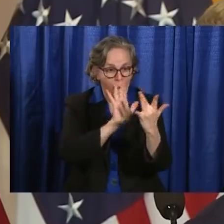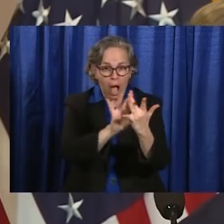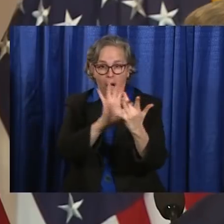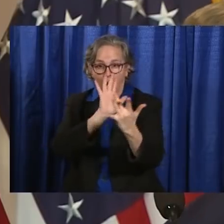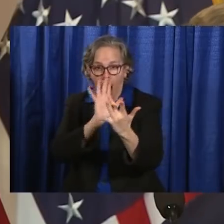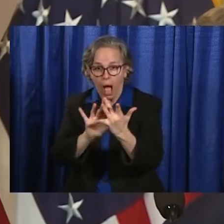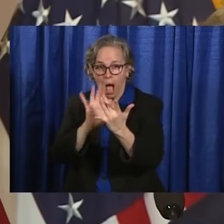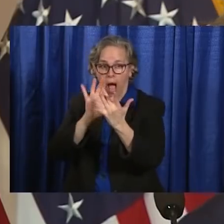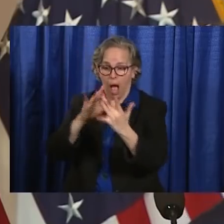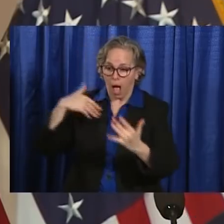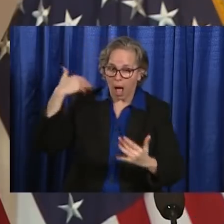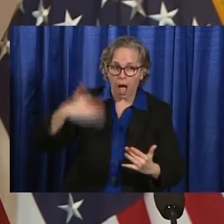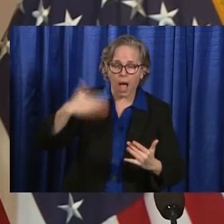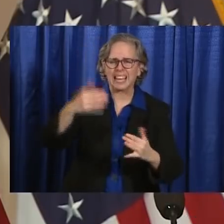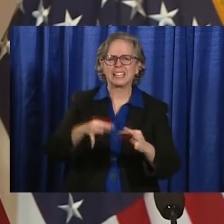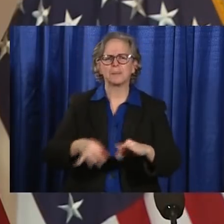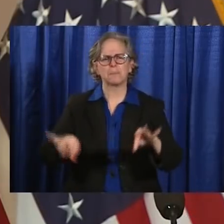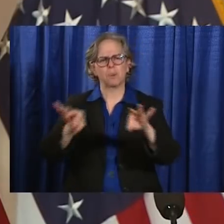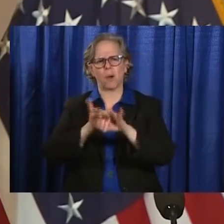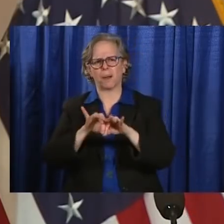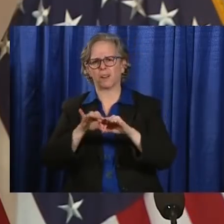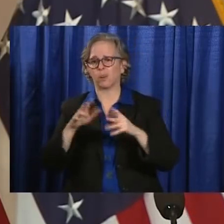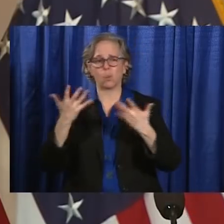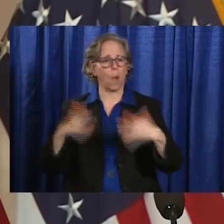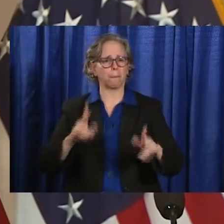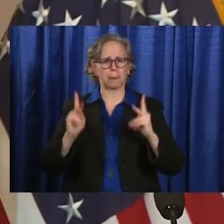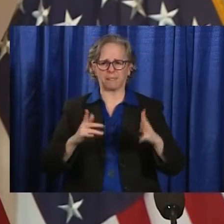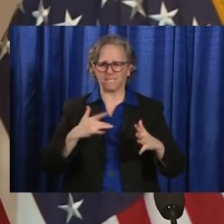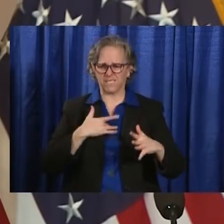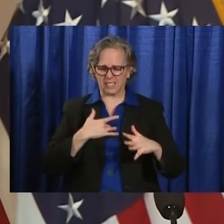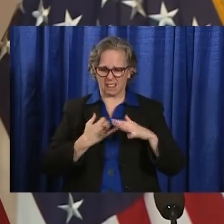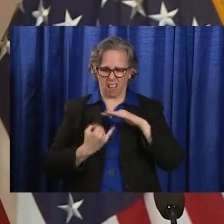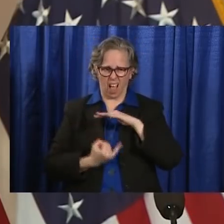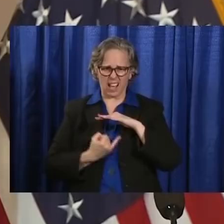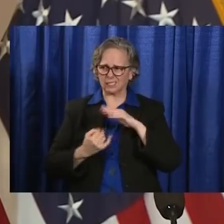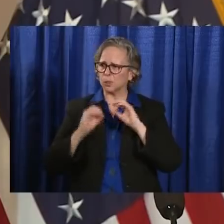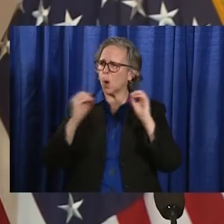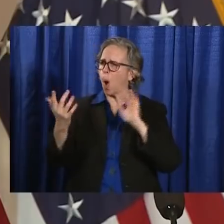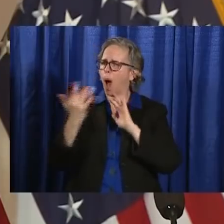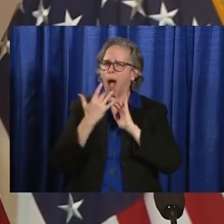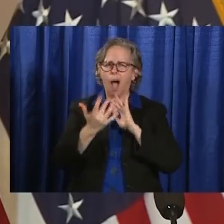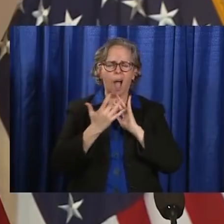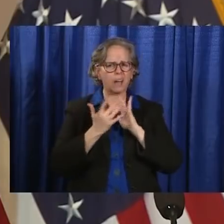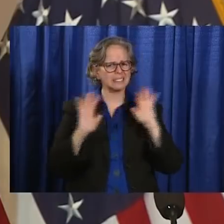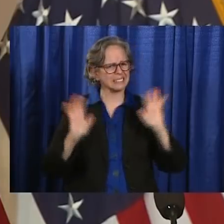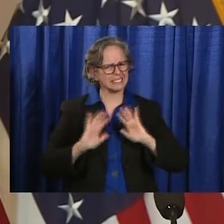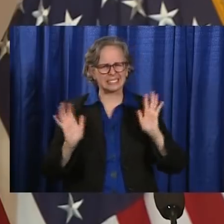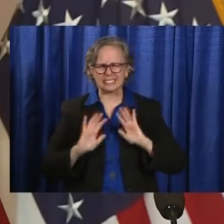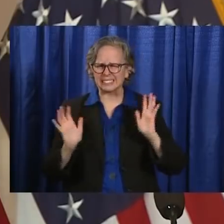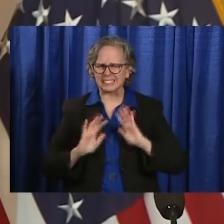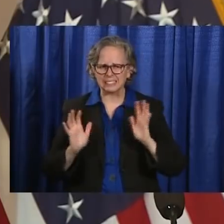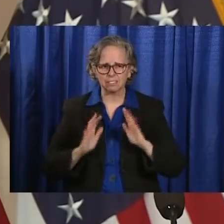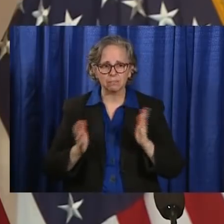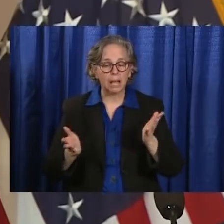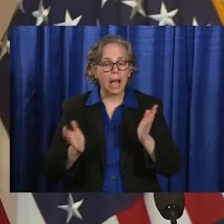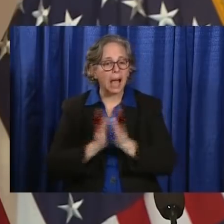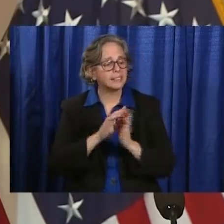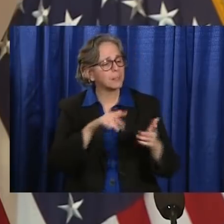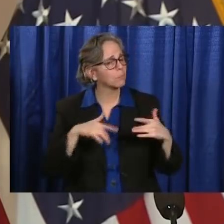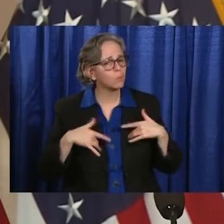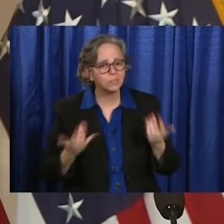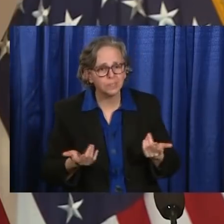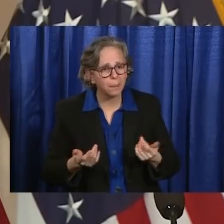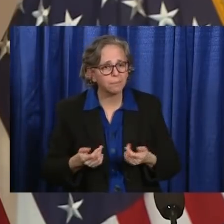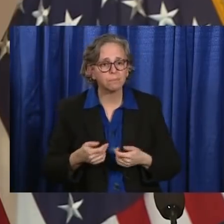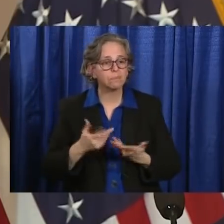want individuals to feel isolated at all. Ask simple things like, what are you doing? What have you watched on